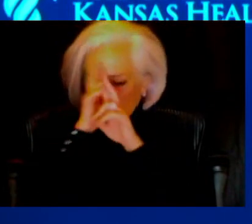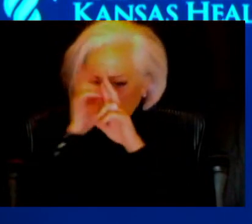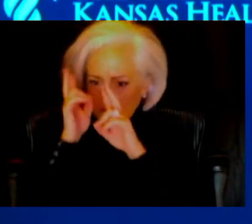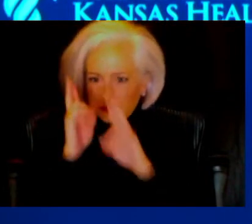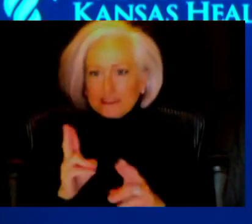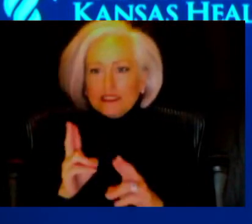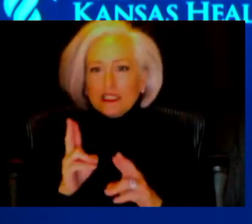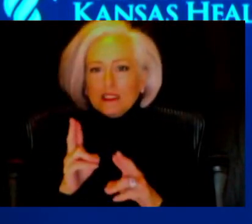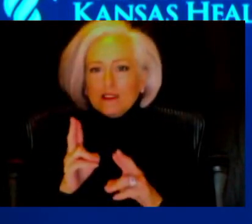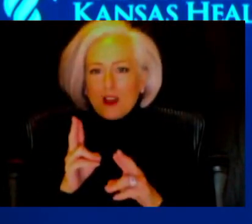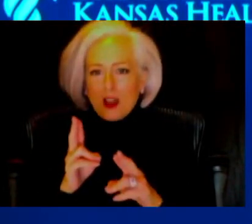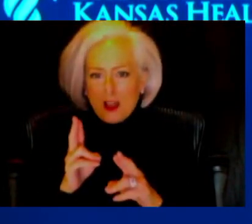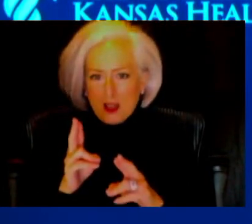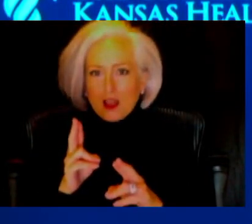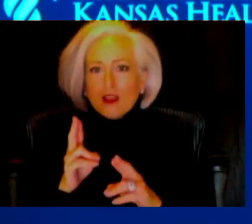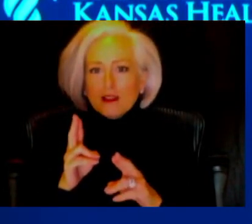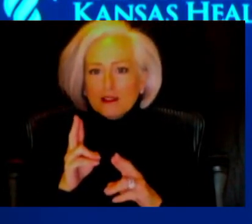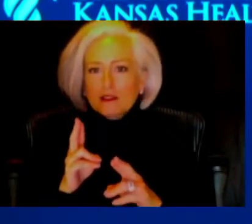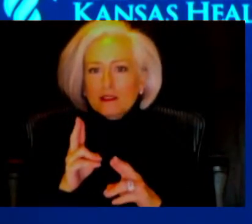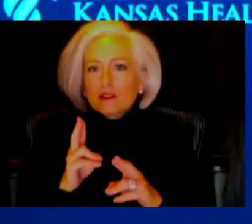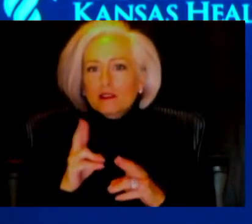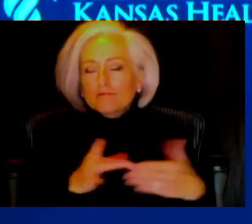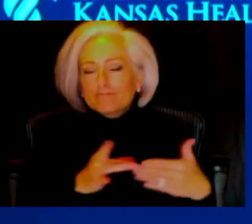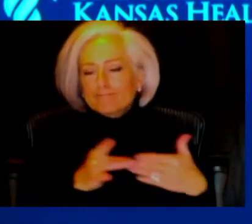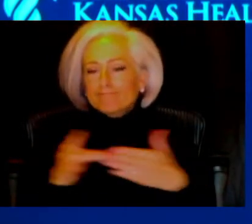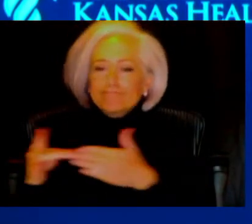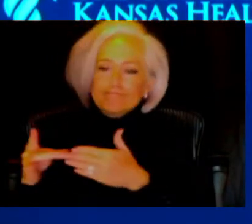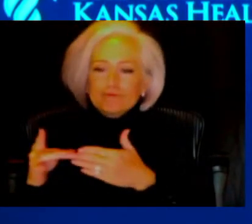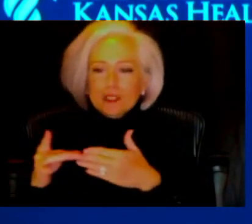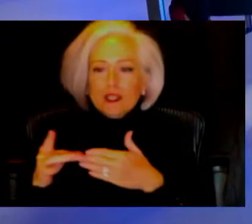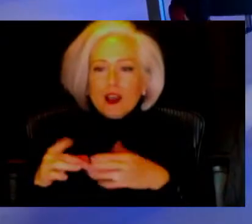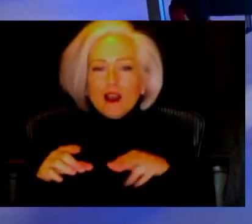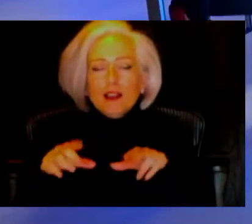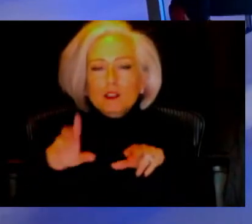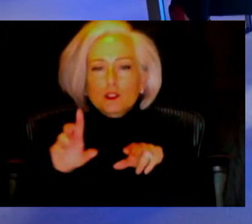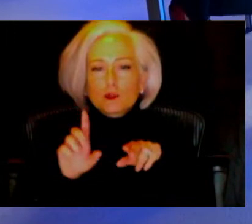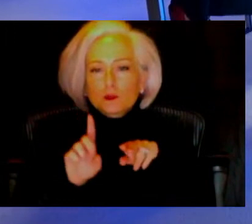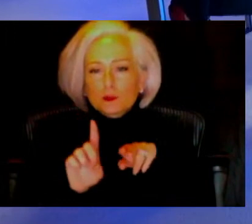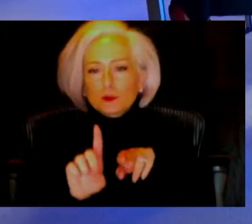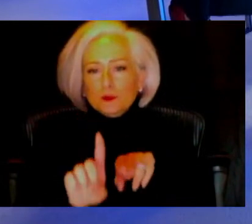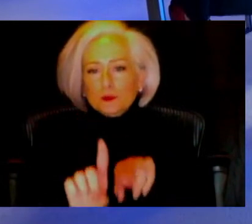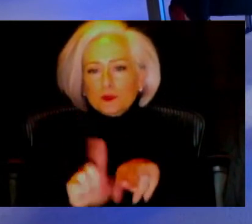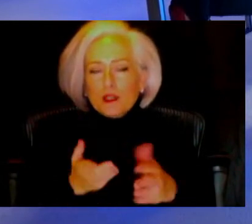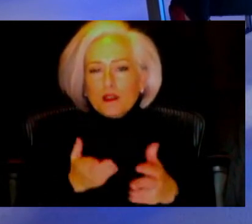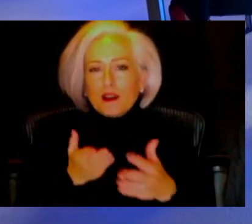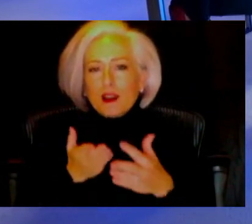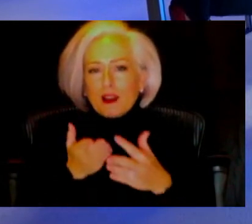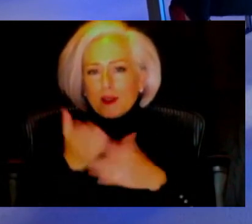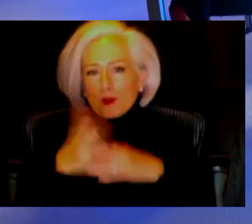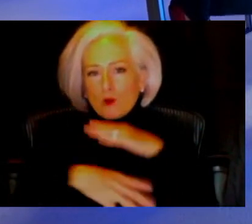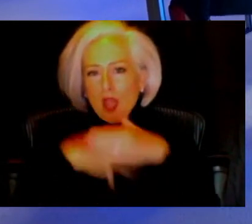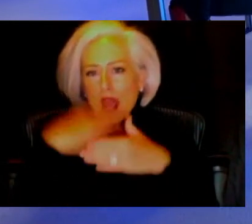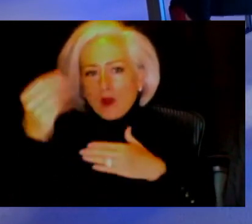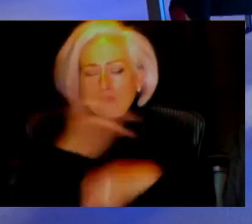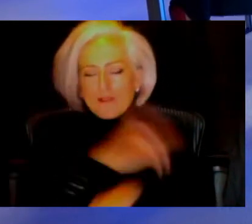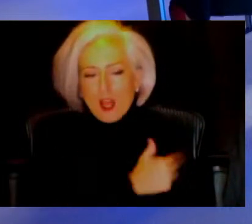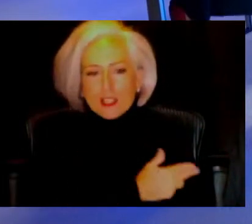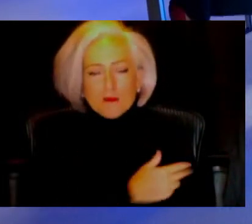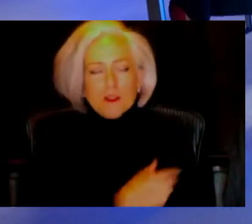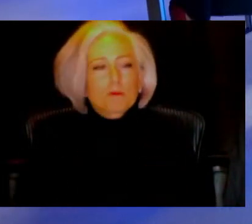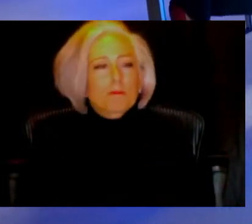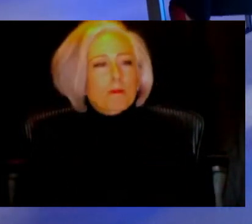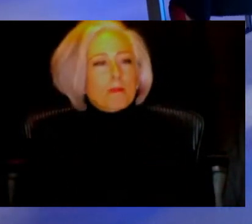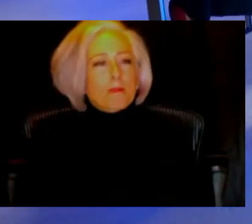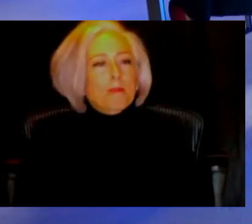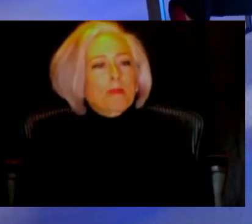walk out of the hospital. And so we do a lot of things. What can you add to that? I would say